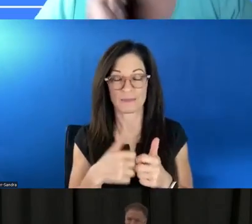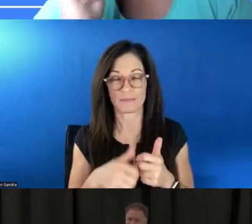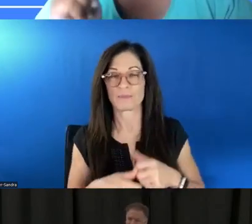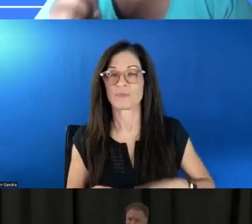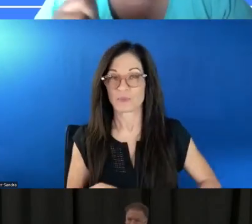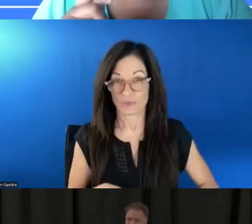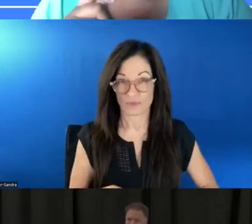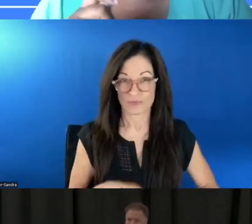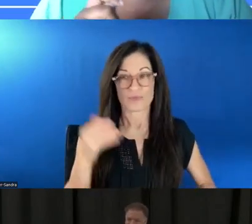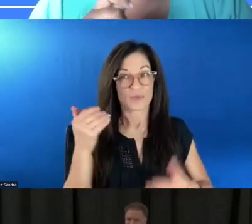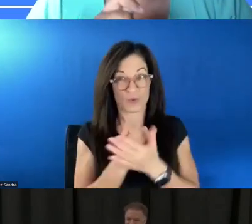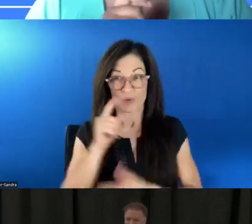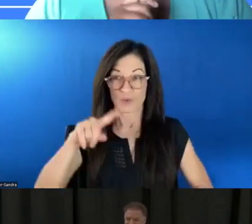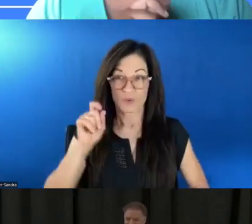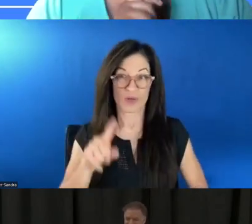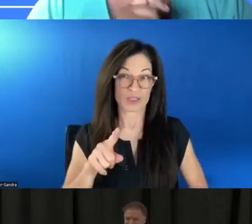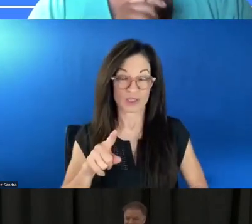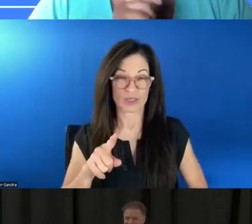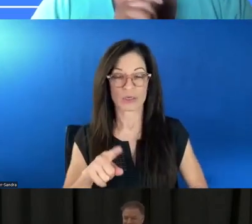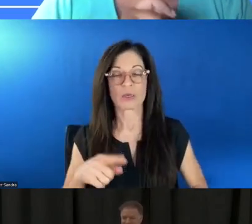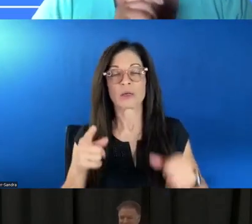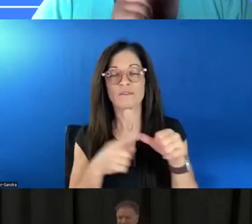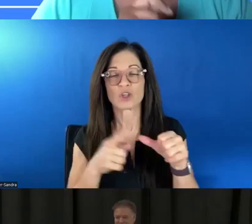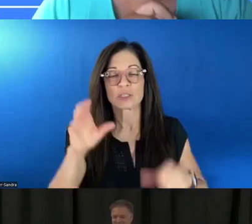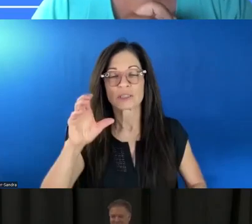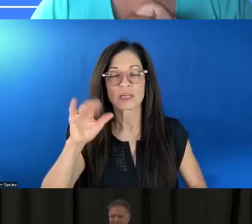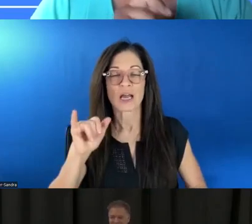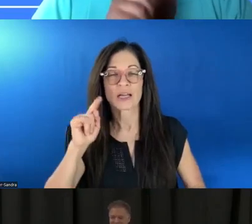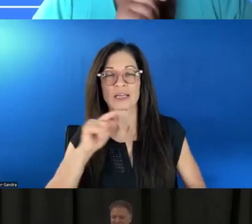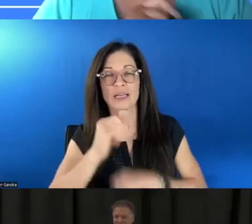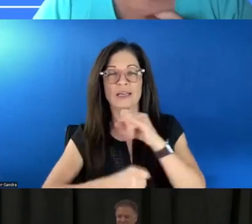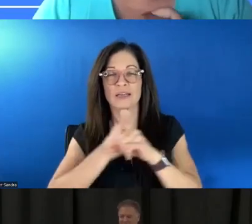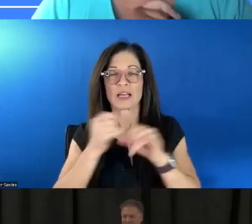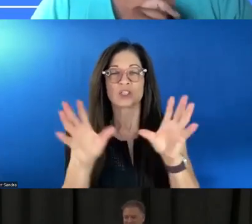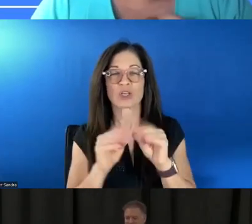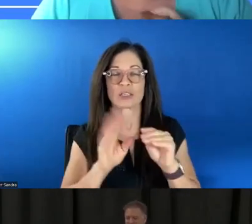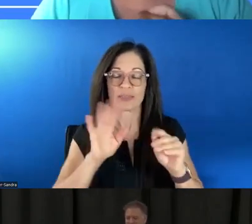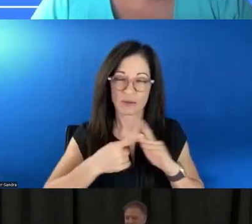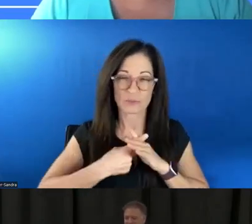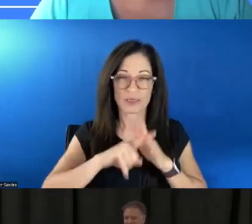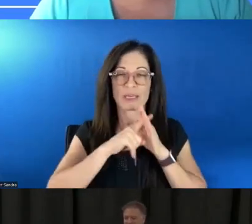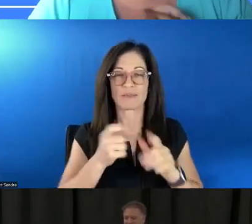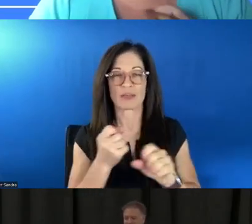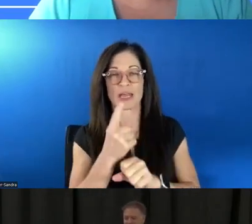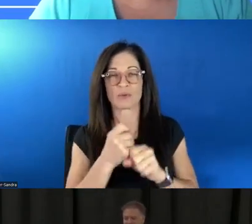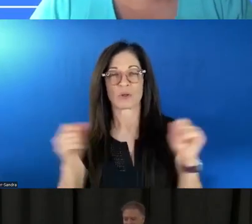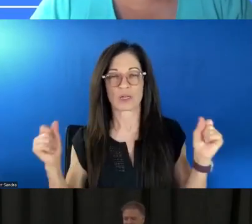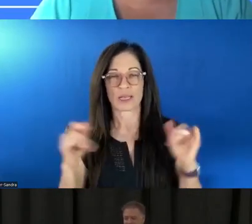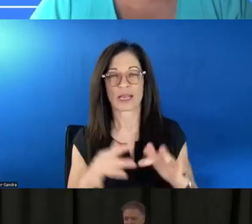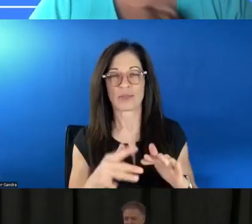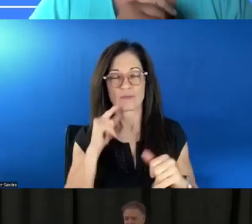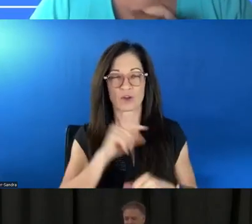the new question is, the first CIT International Conference marked the beginning of an annual gathering for